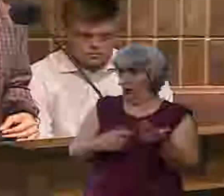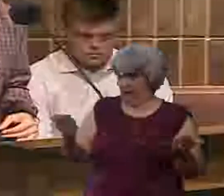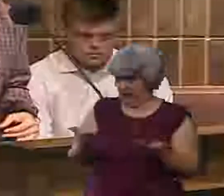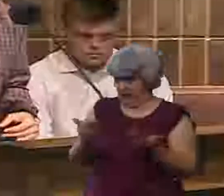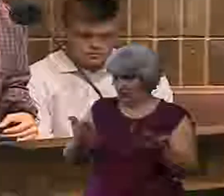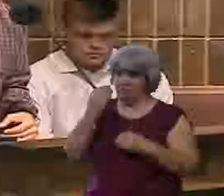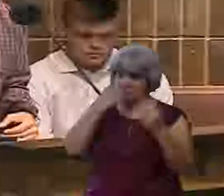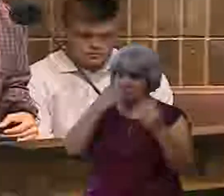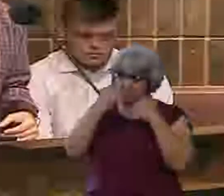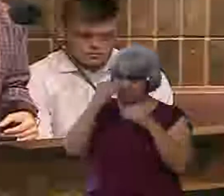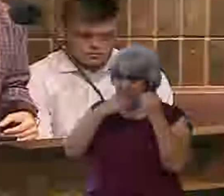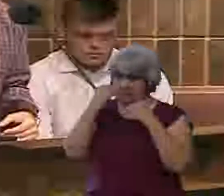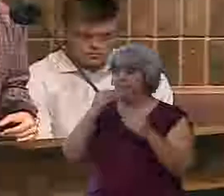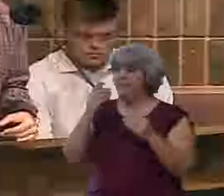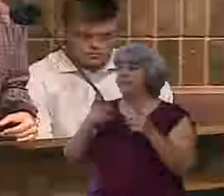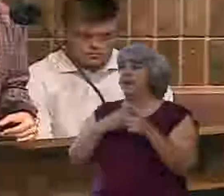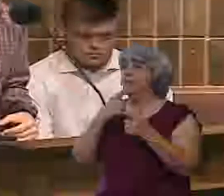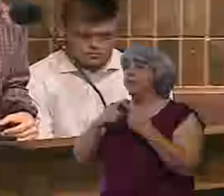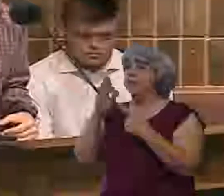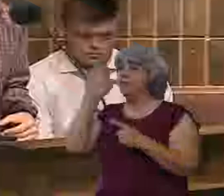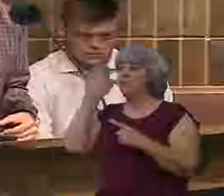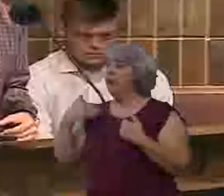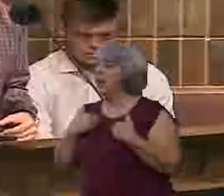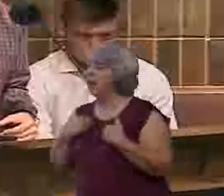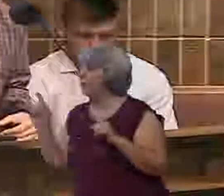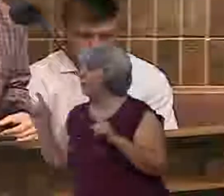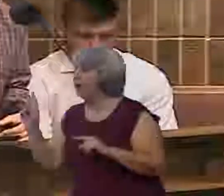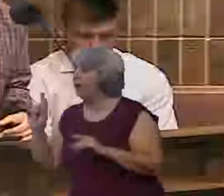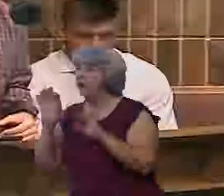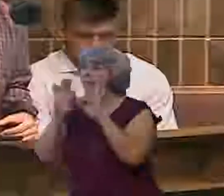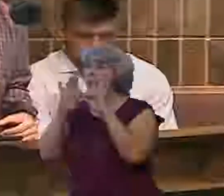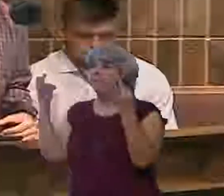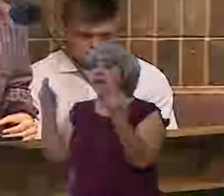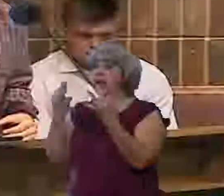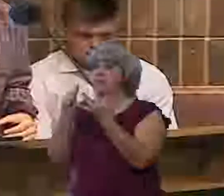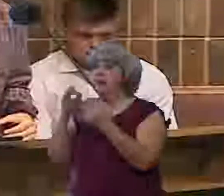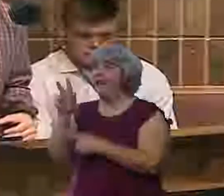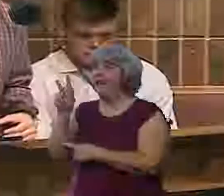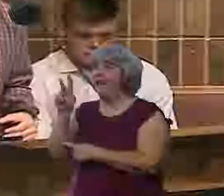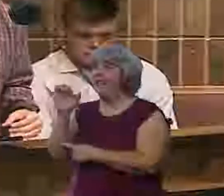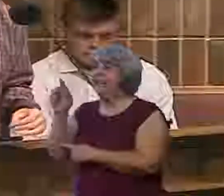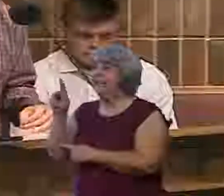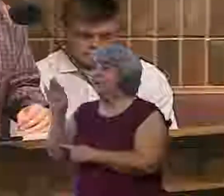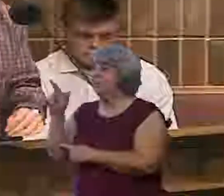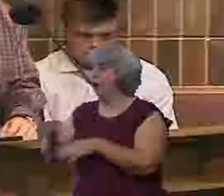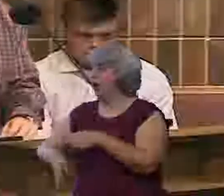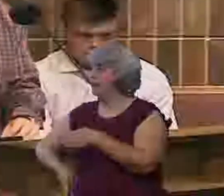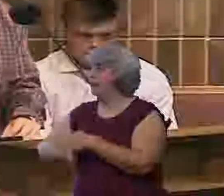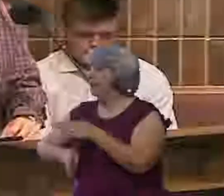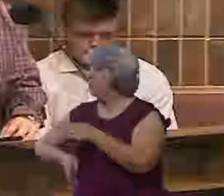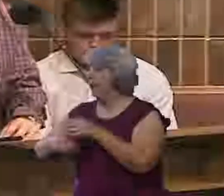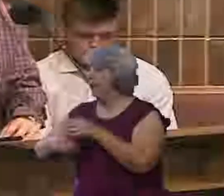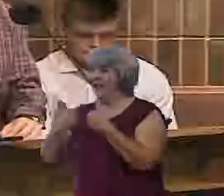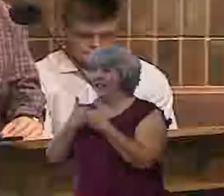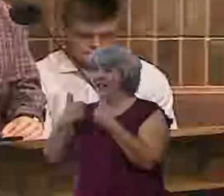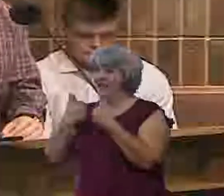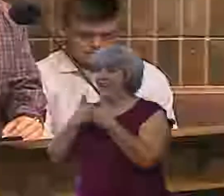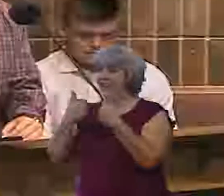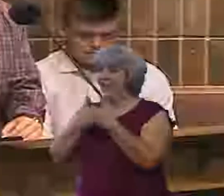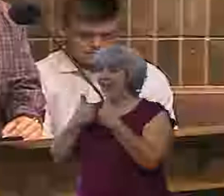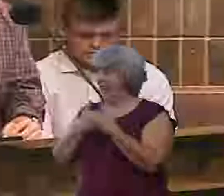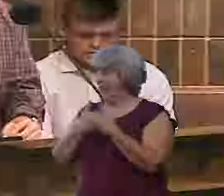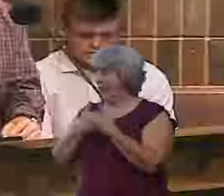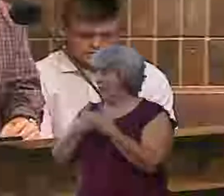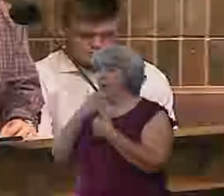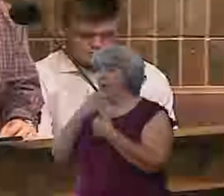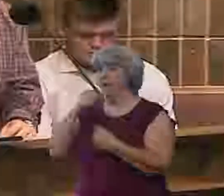we're going to have a family kickball game. I have not had one of those in many years. So family kickball, and we do need a head